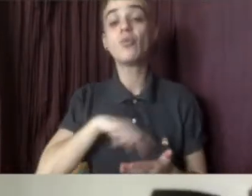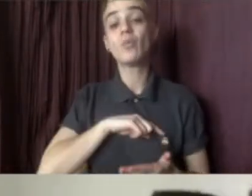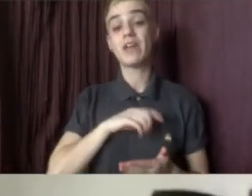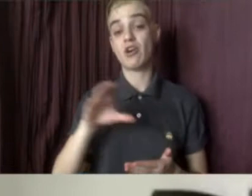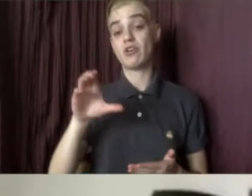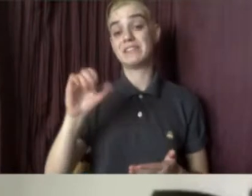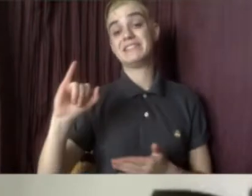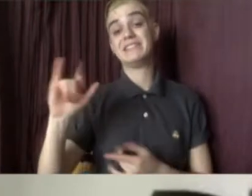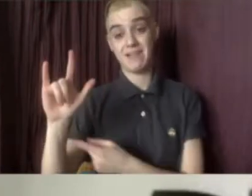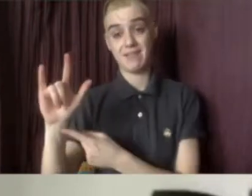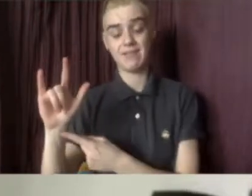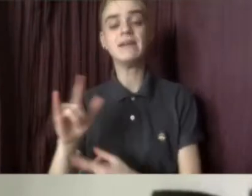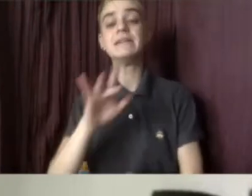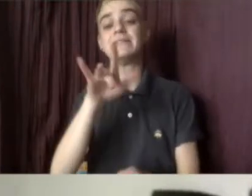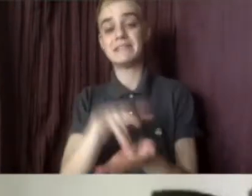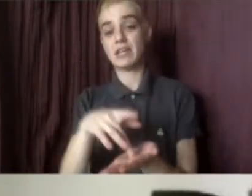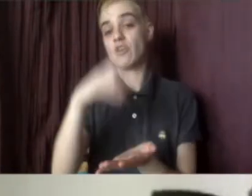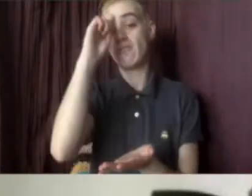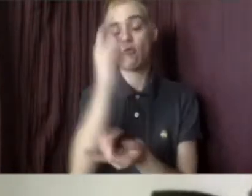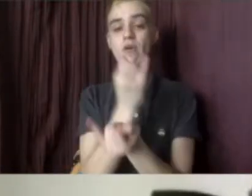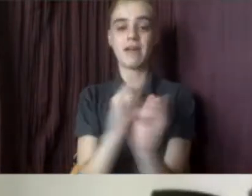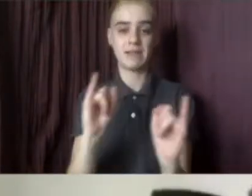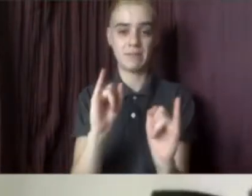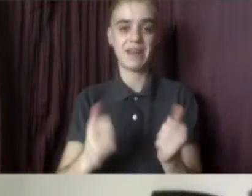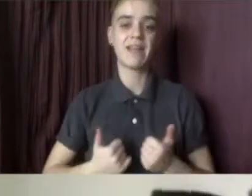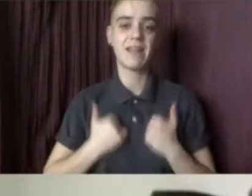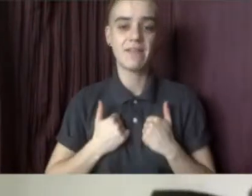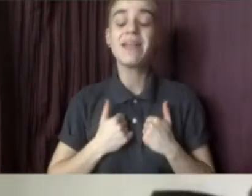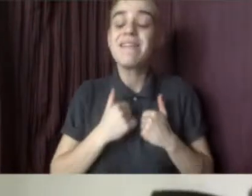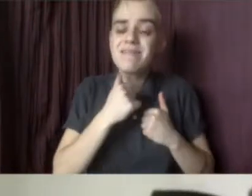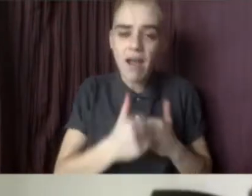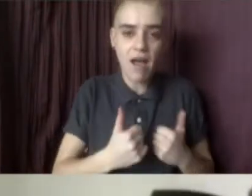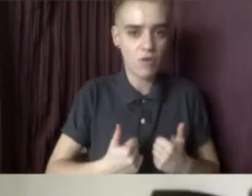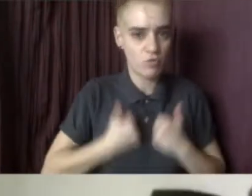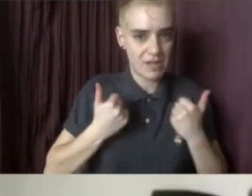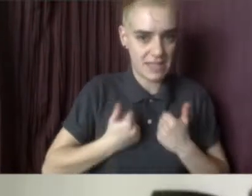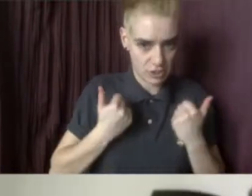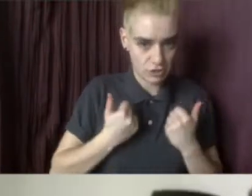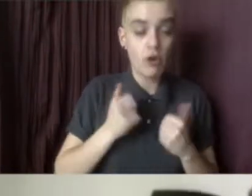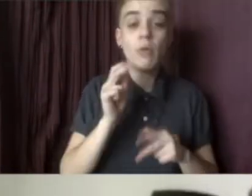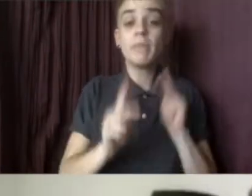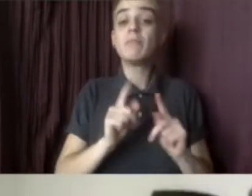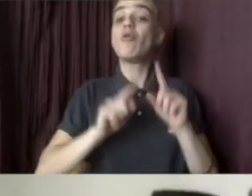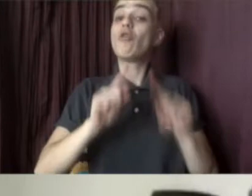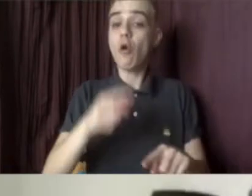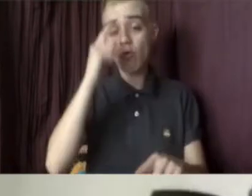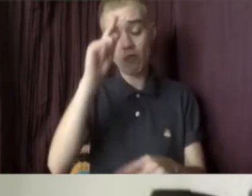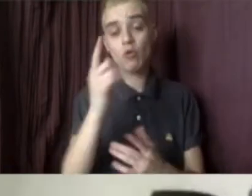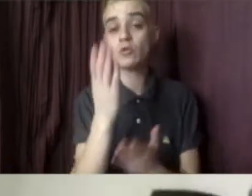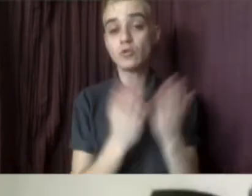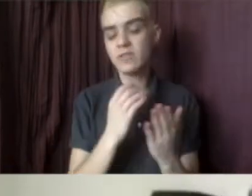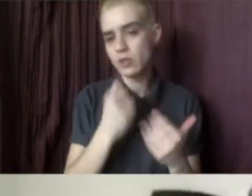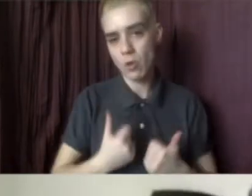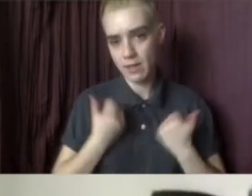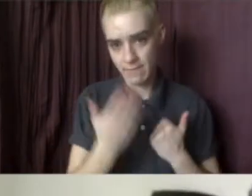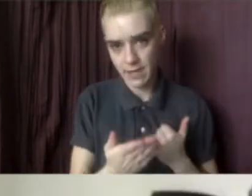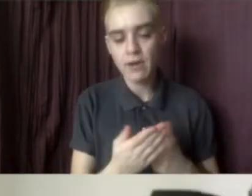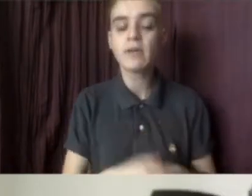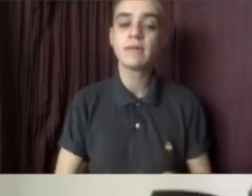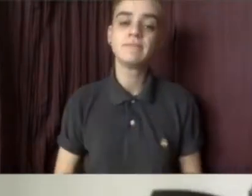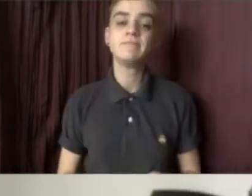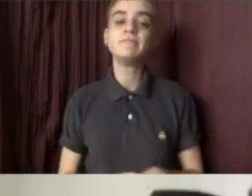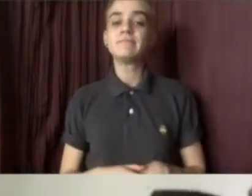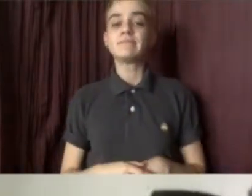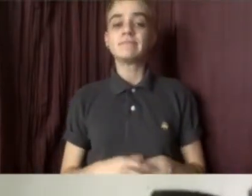as advocacy, as well as fellowship. My CIL is located in Rochester, New York, right? A very